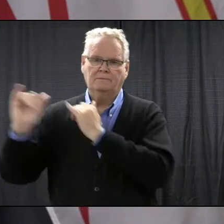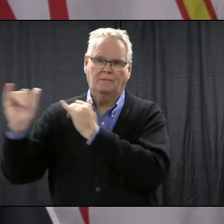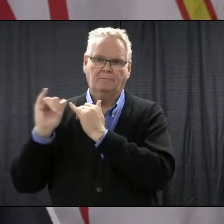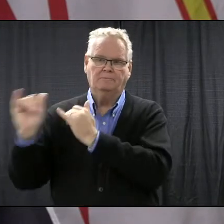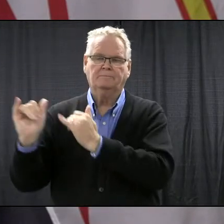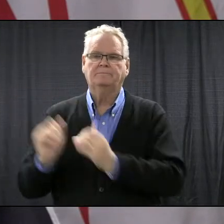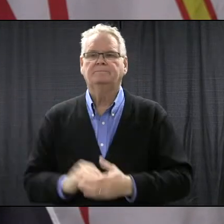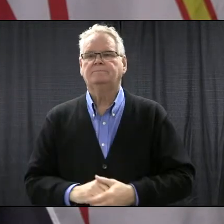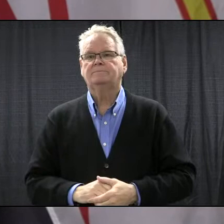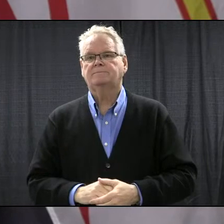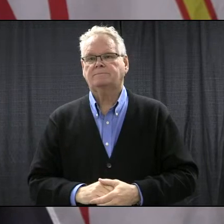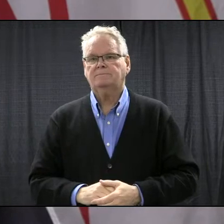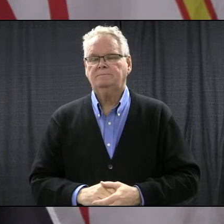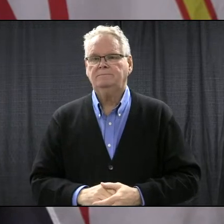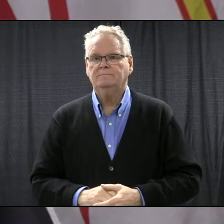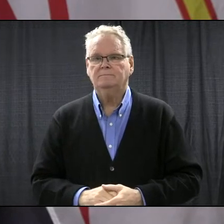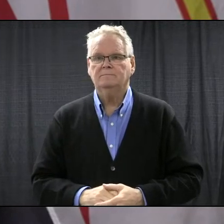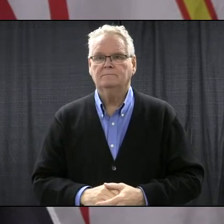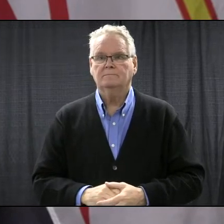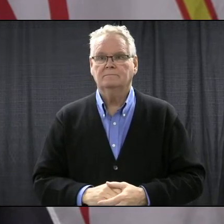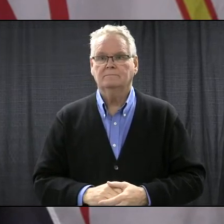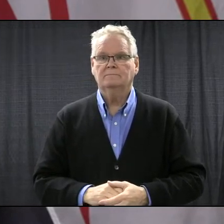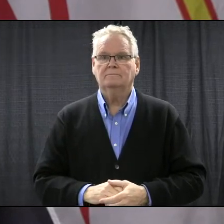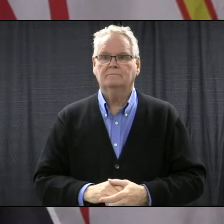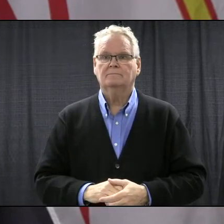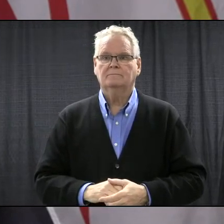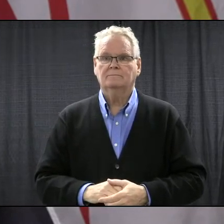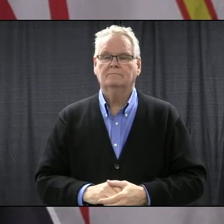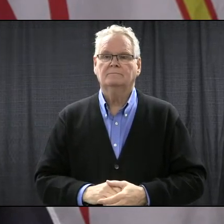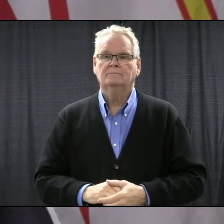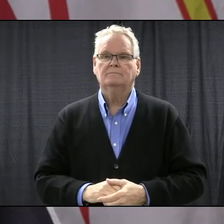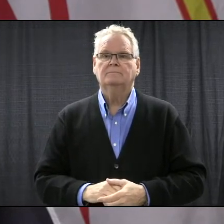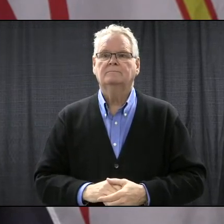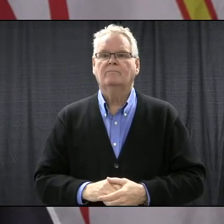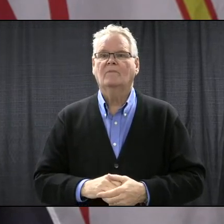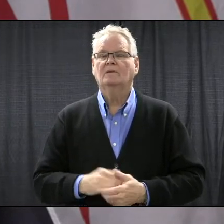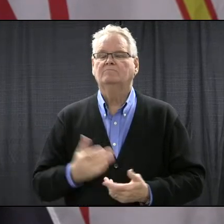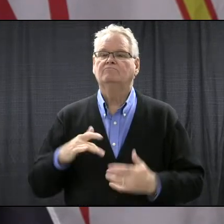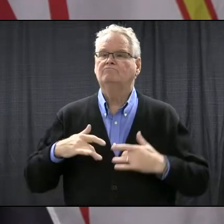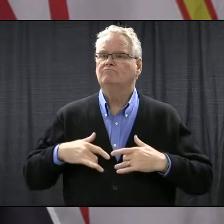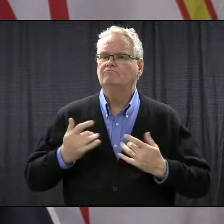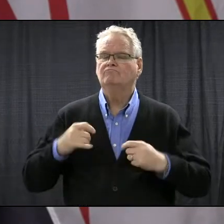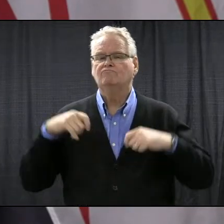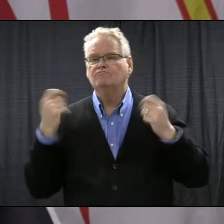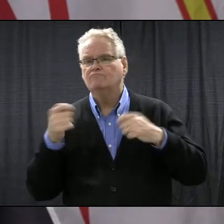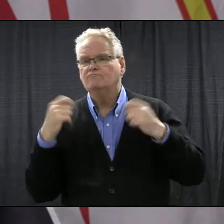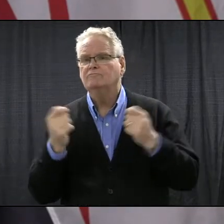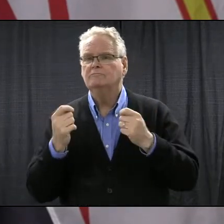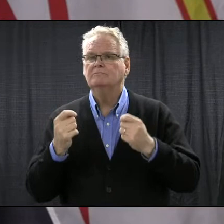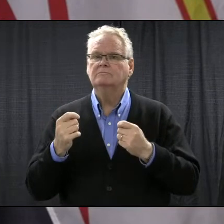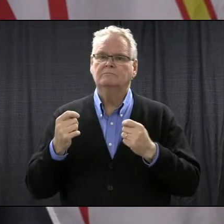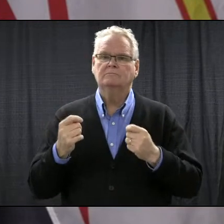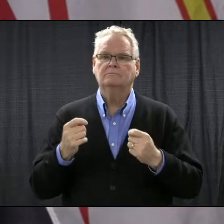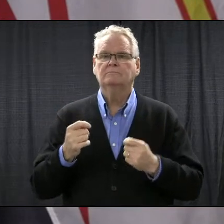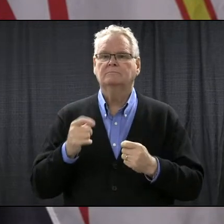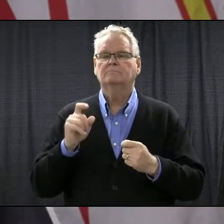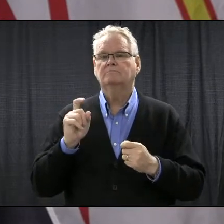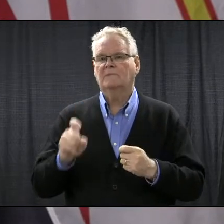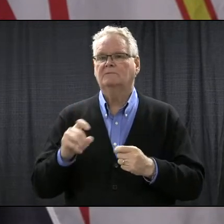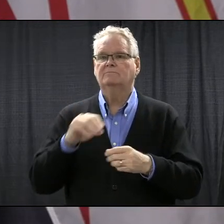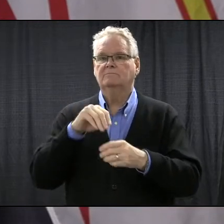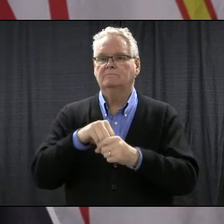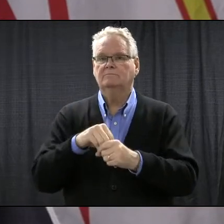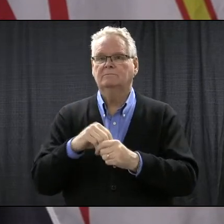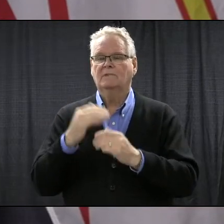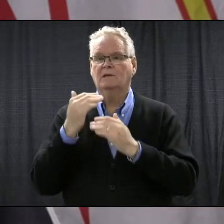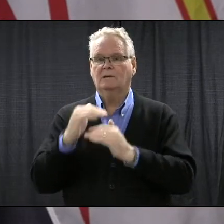capacity, whichever is less. Larger venues can have separated cohorts with physical distancing. Funeral home visitation is now permitted